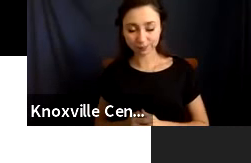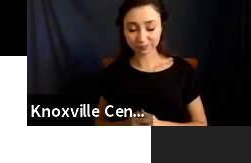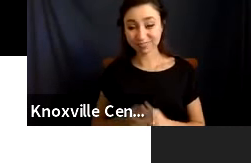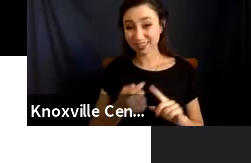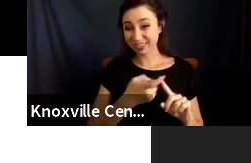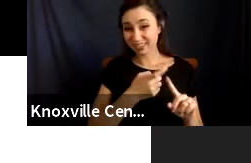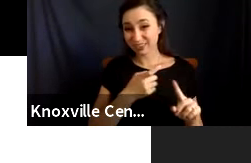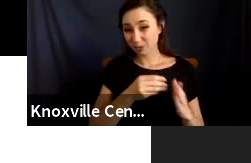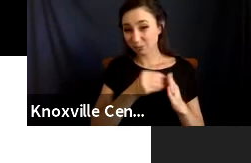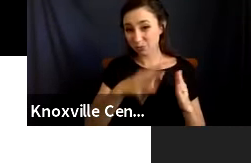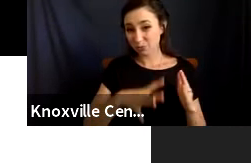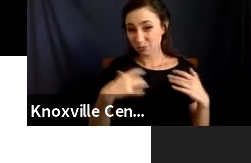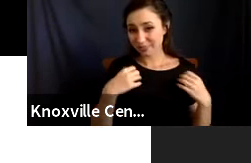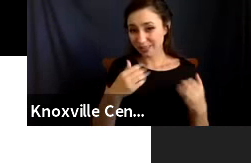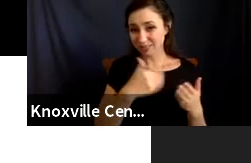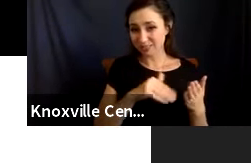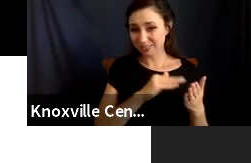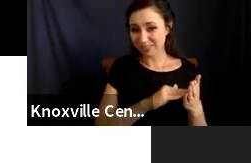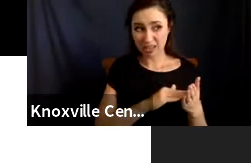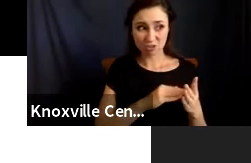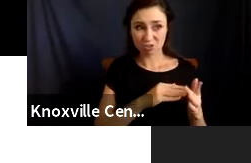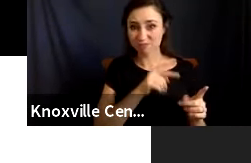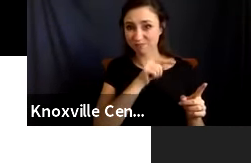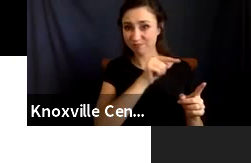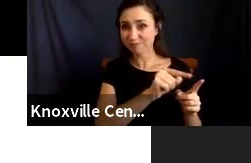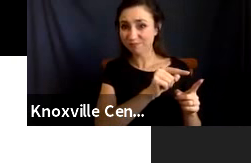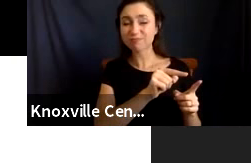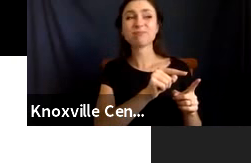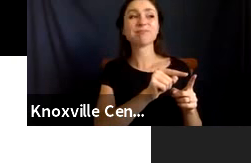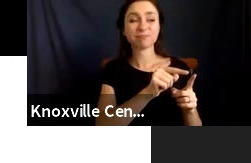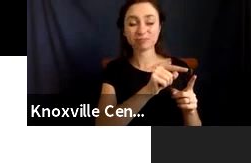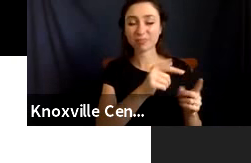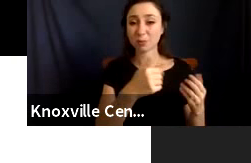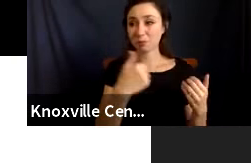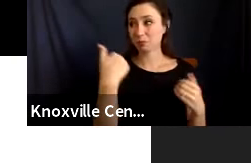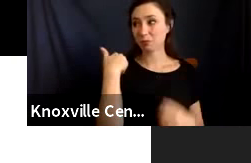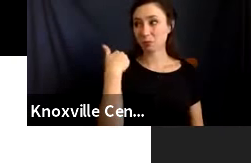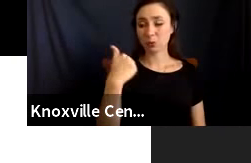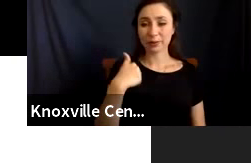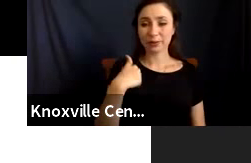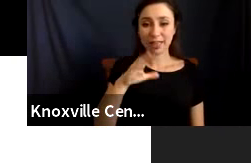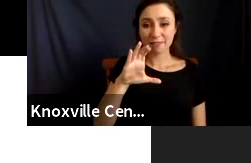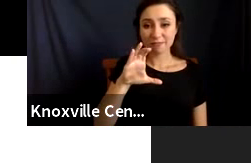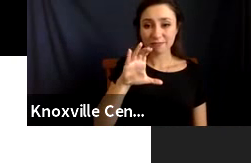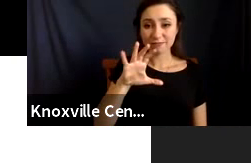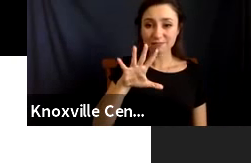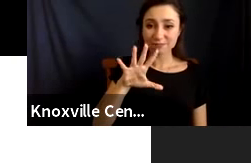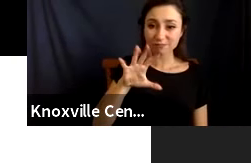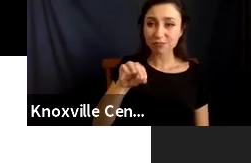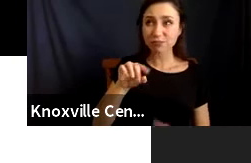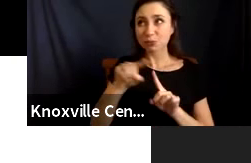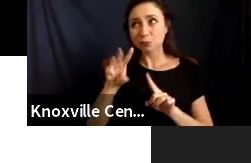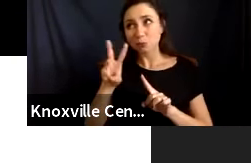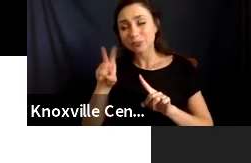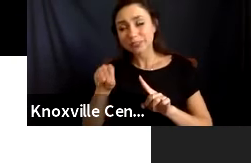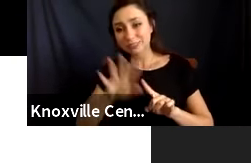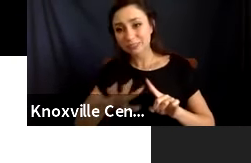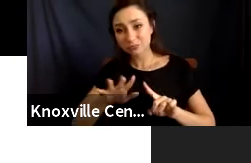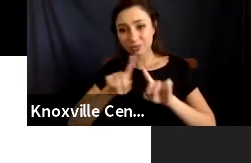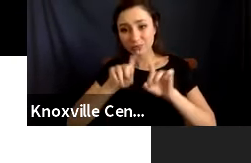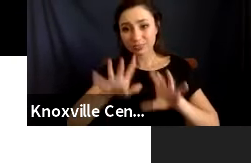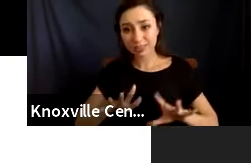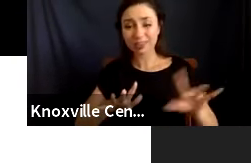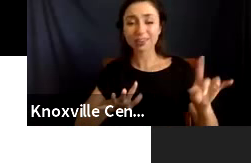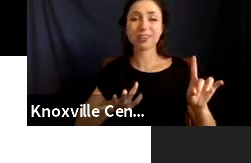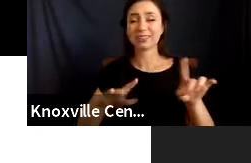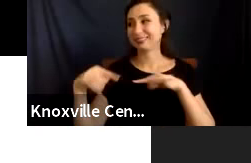alone, we were doing 50 to 60 tests a day. And over the past week or